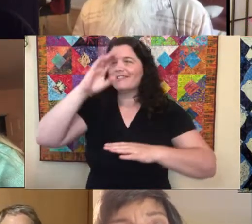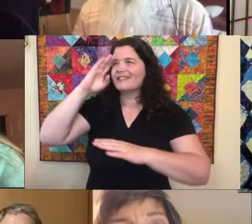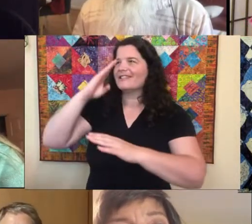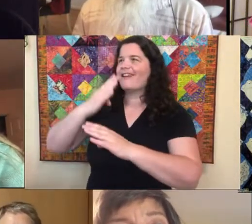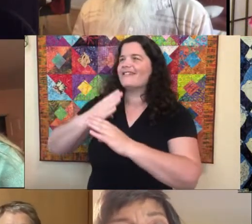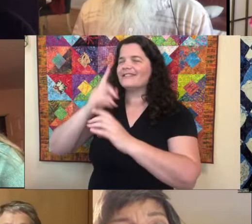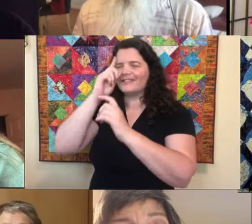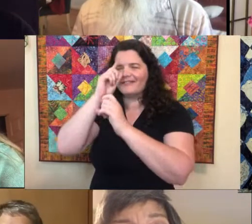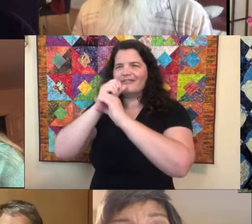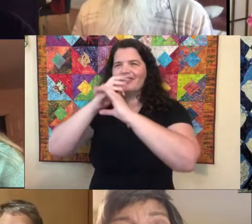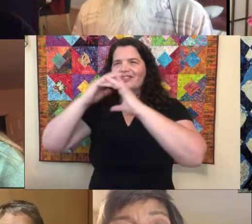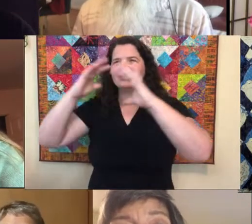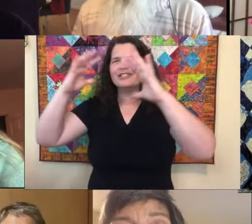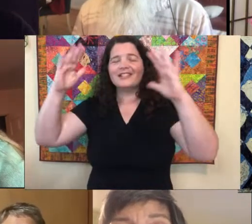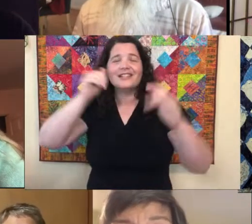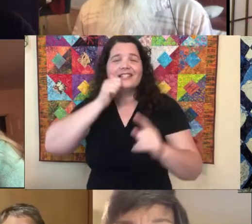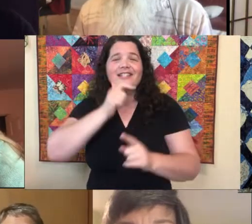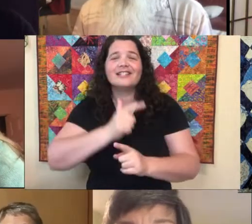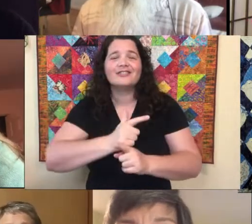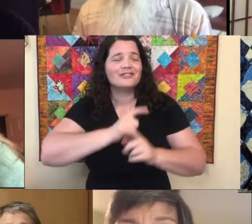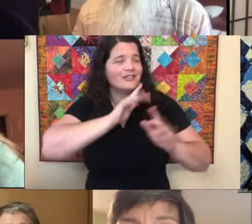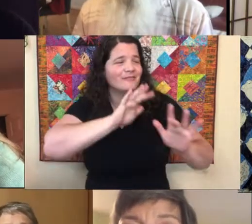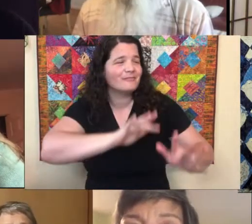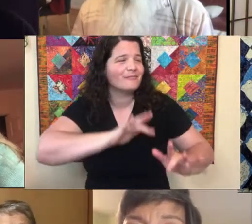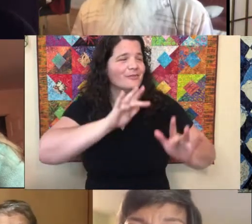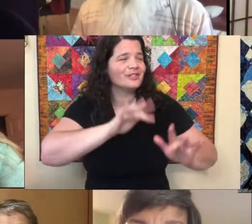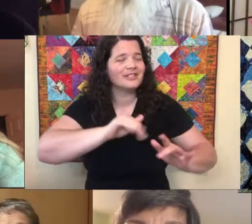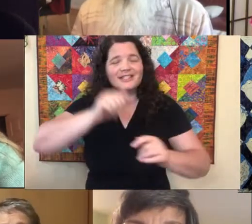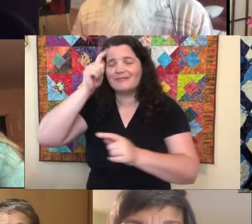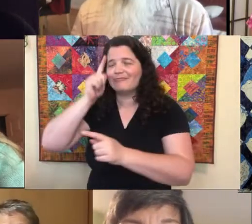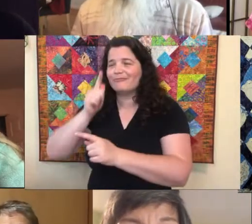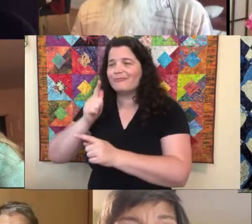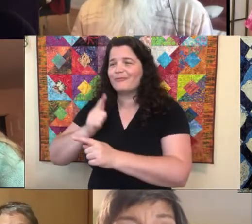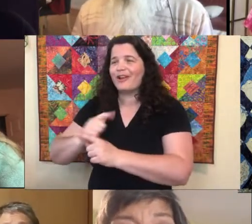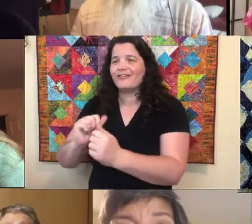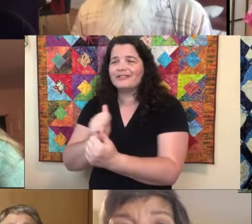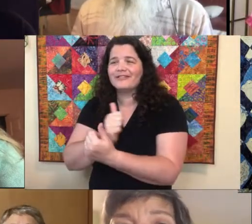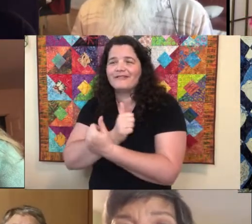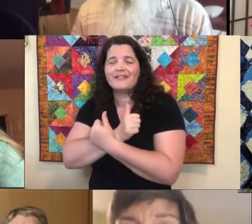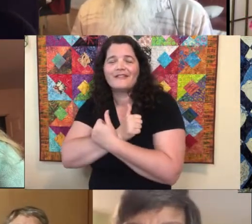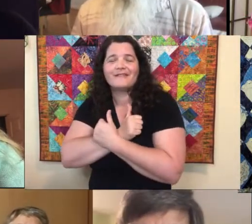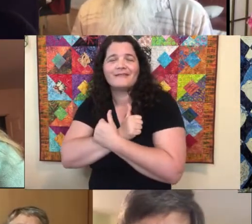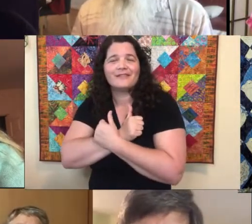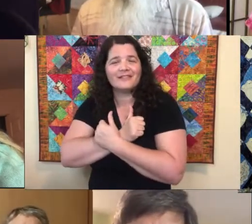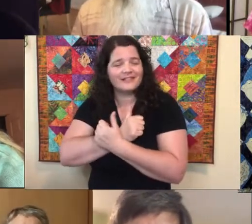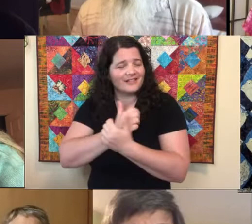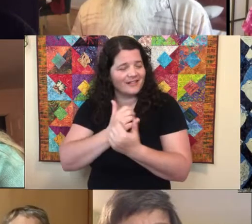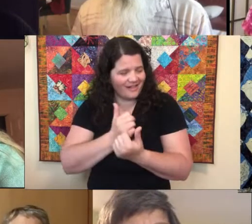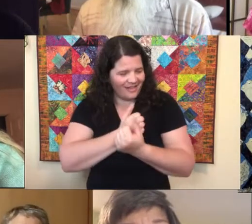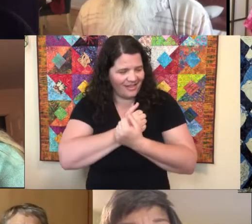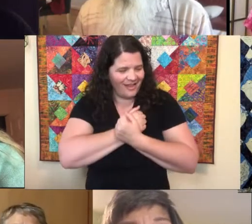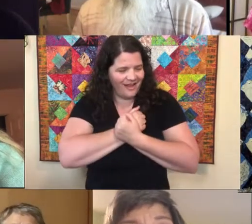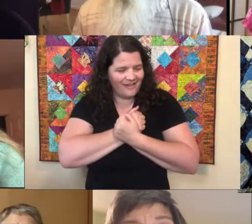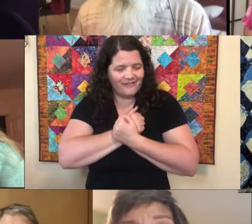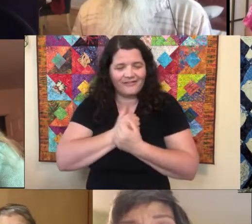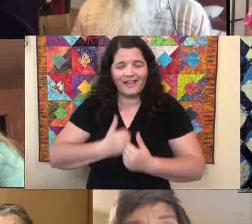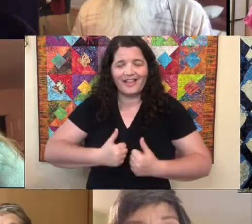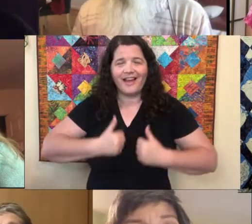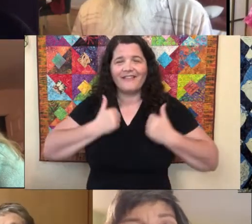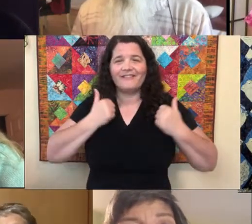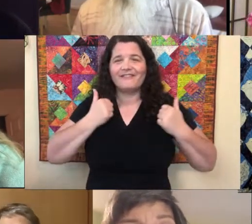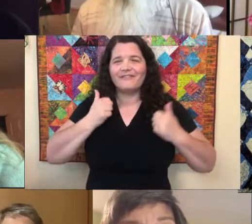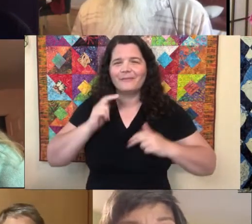great visions. We are sisters of mercy and brothers of love. We are lovers of life